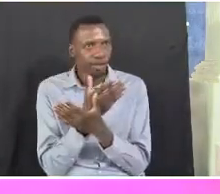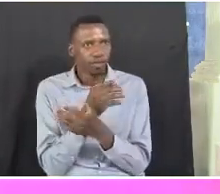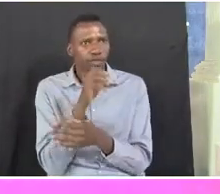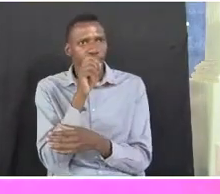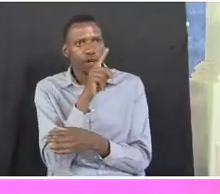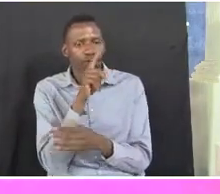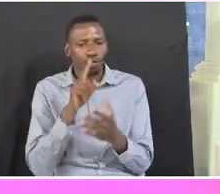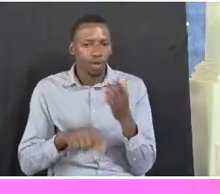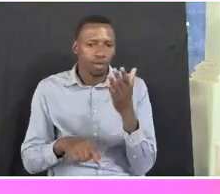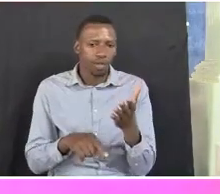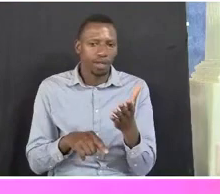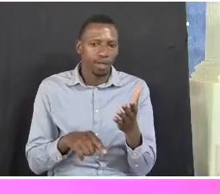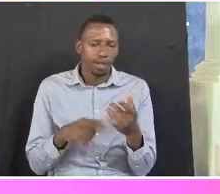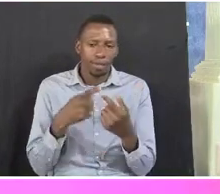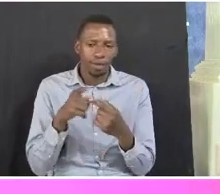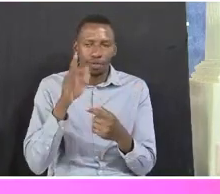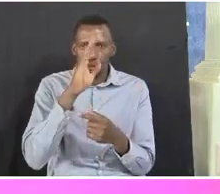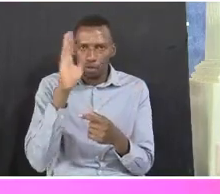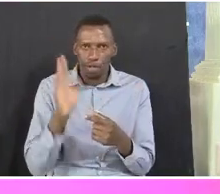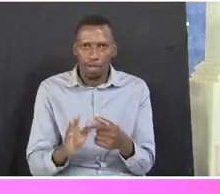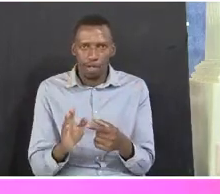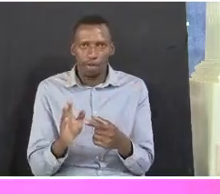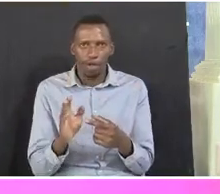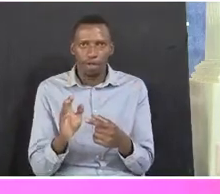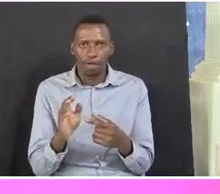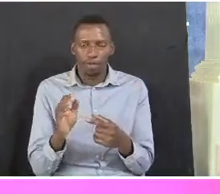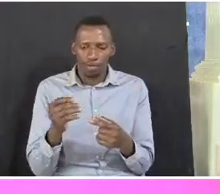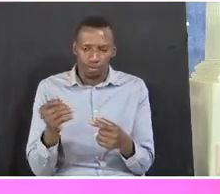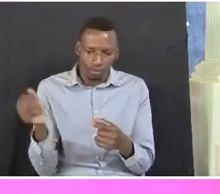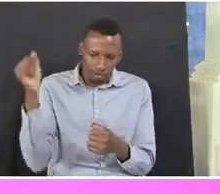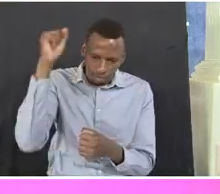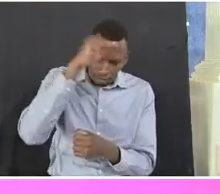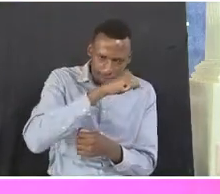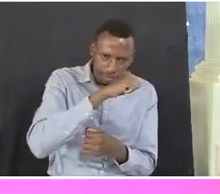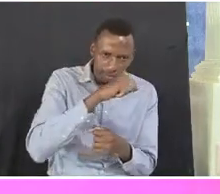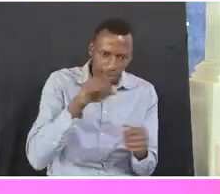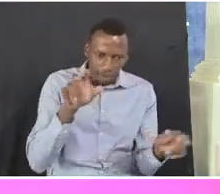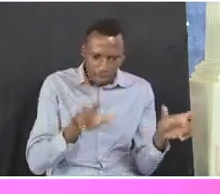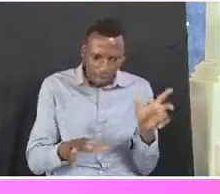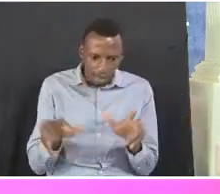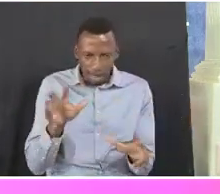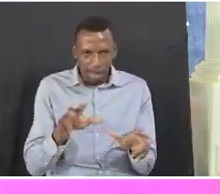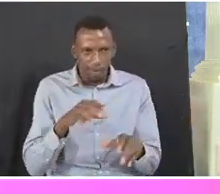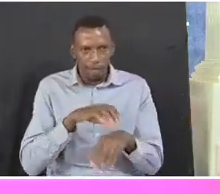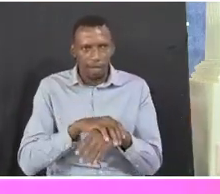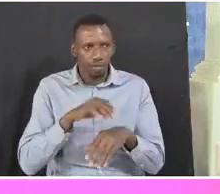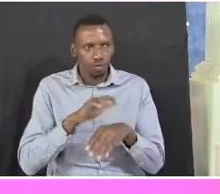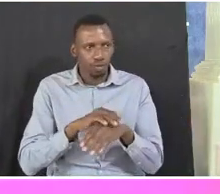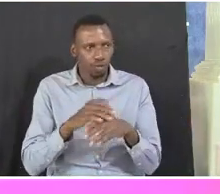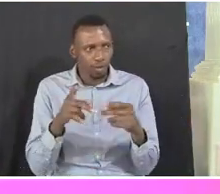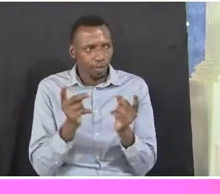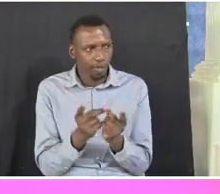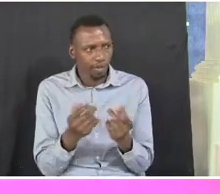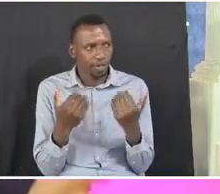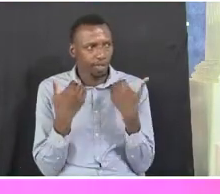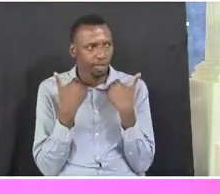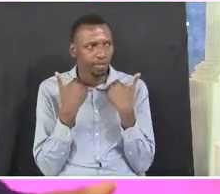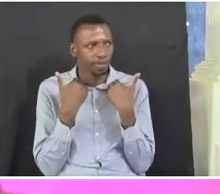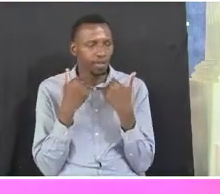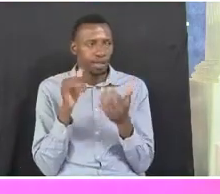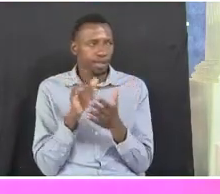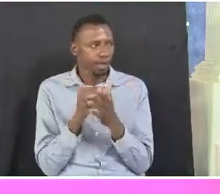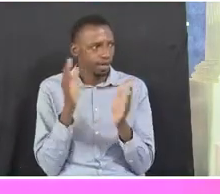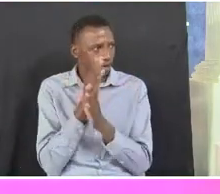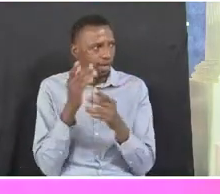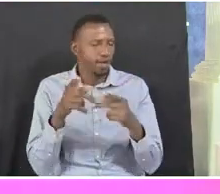what is this? You never spread the bed. The lizard came, found a good place, and slept. That was a hiding